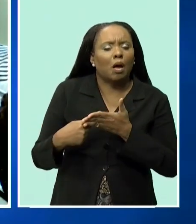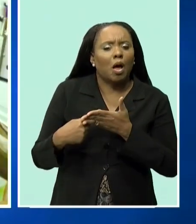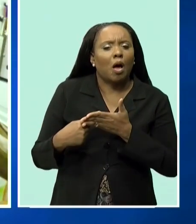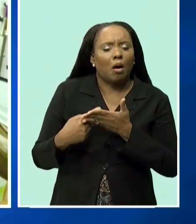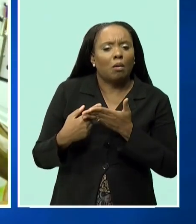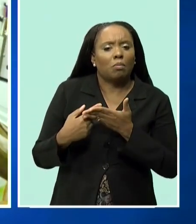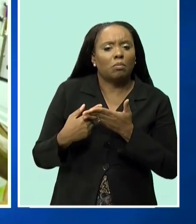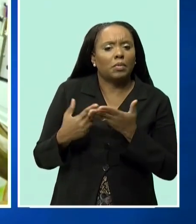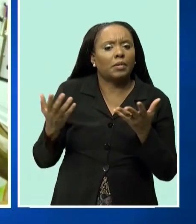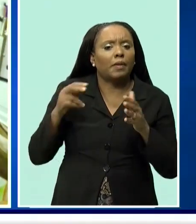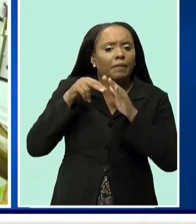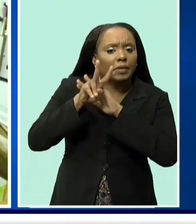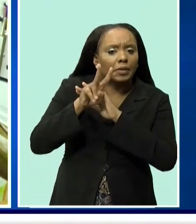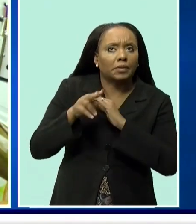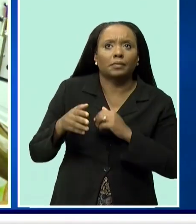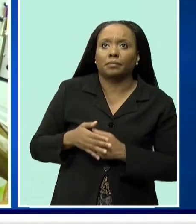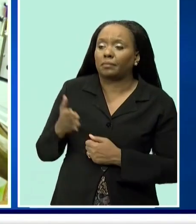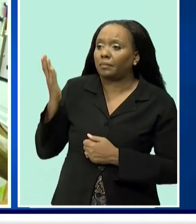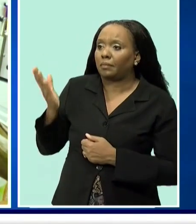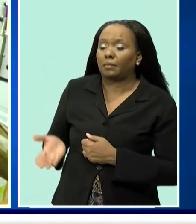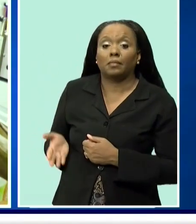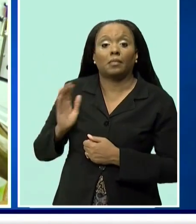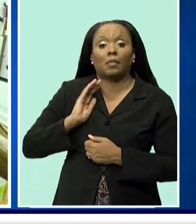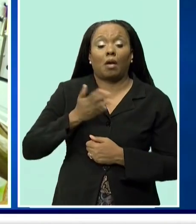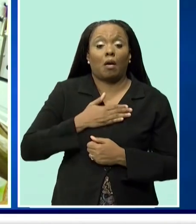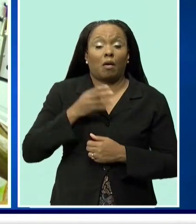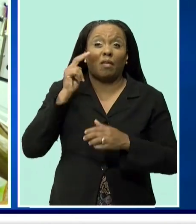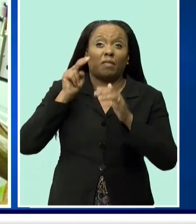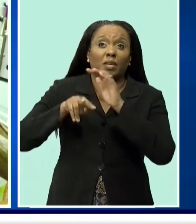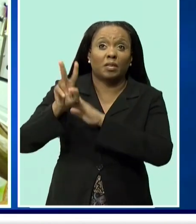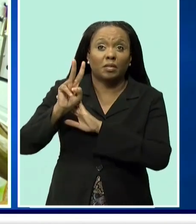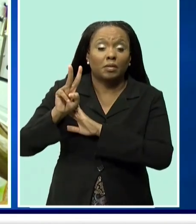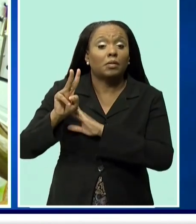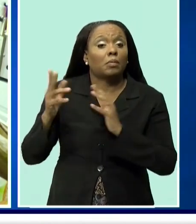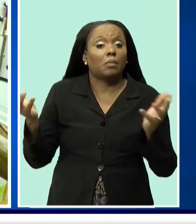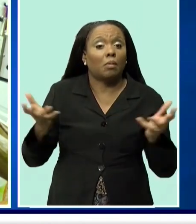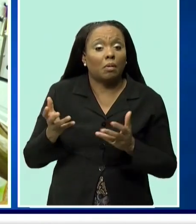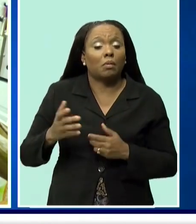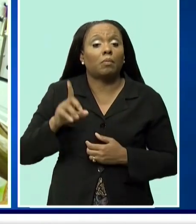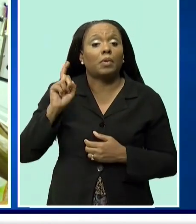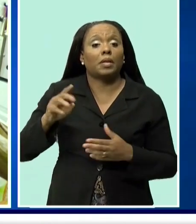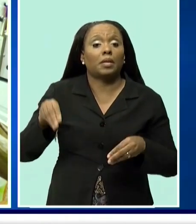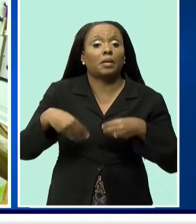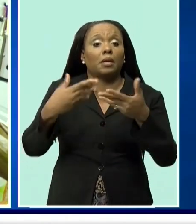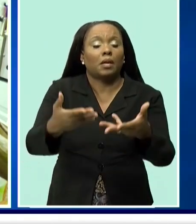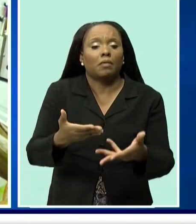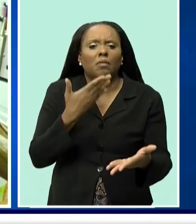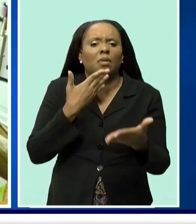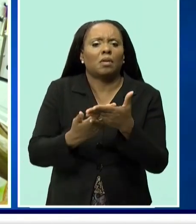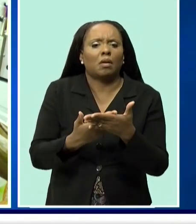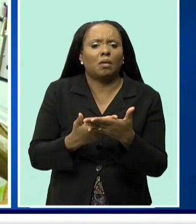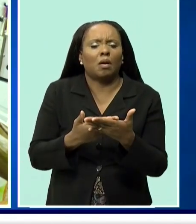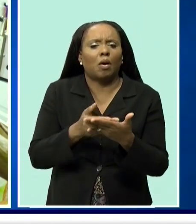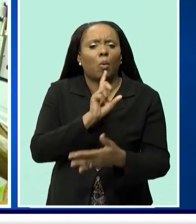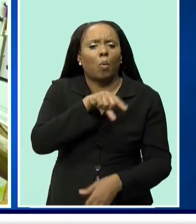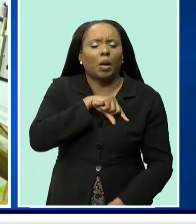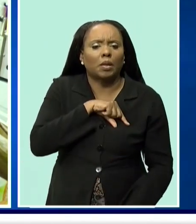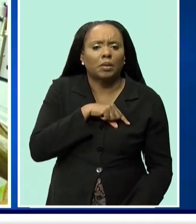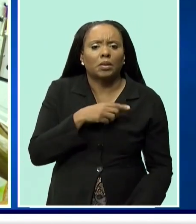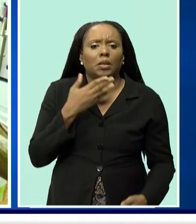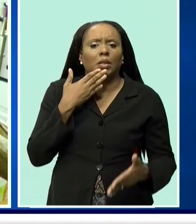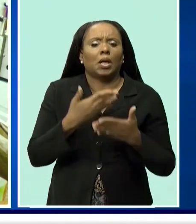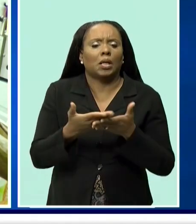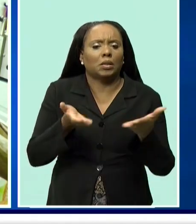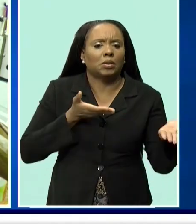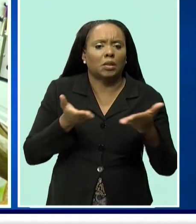for the next 3 years is really to carry quality infrastructure to the people, be them in the public service, the private